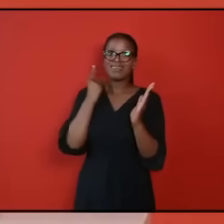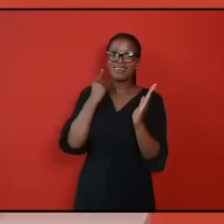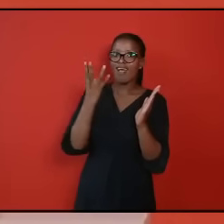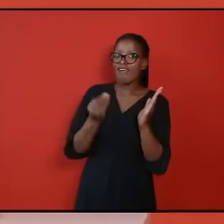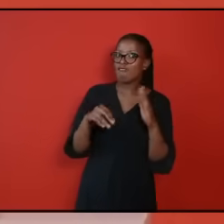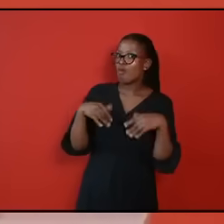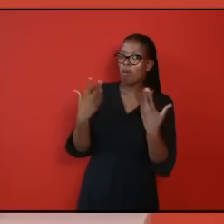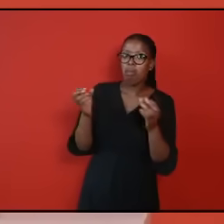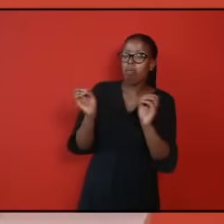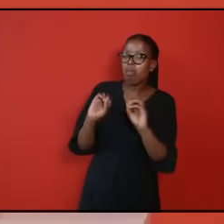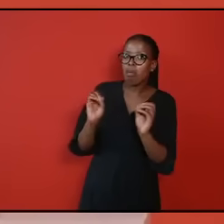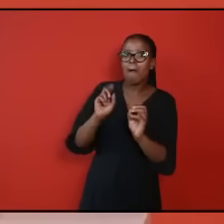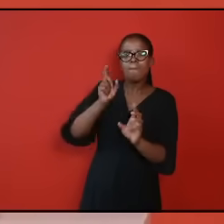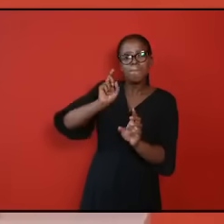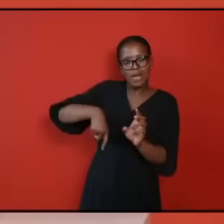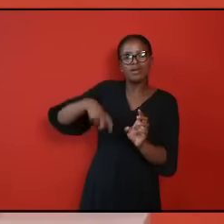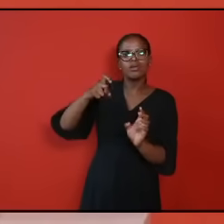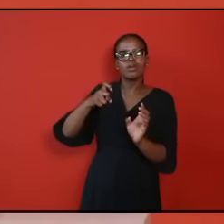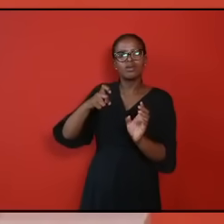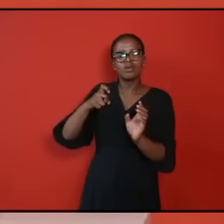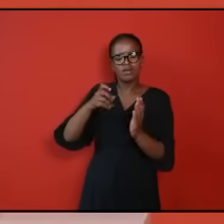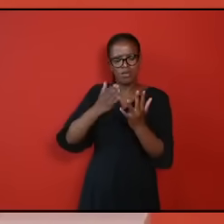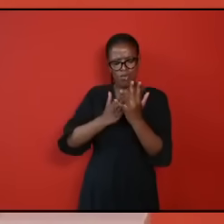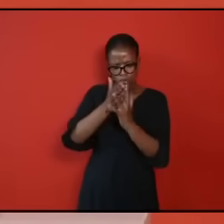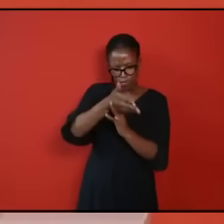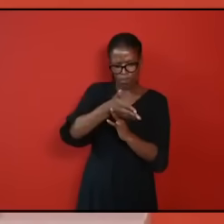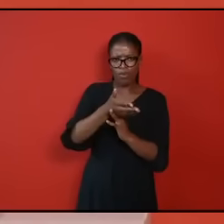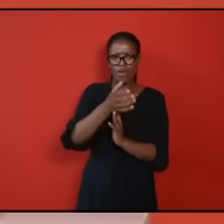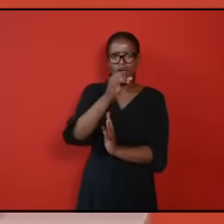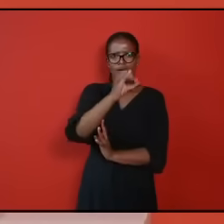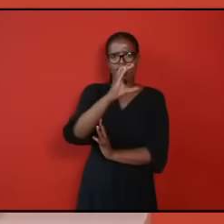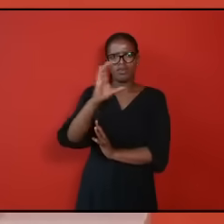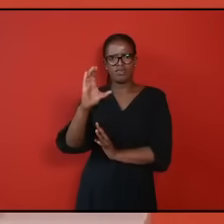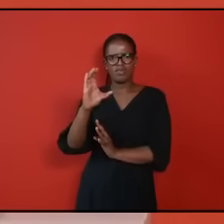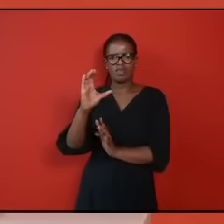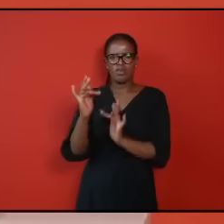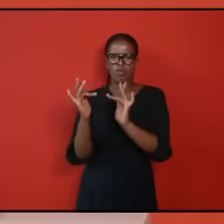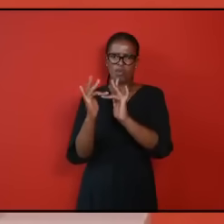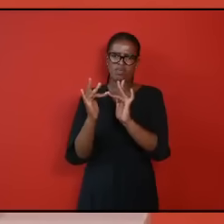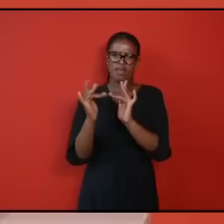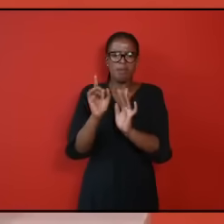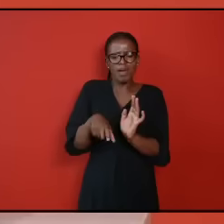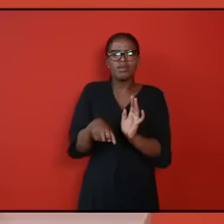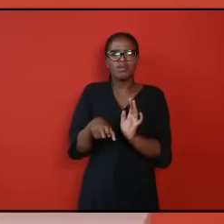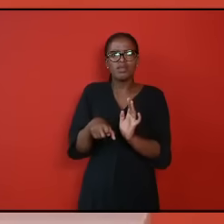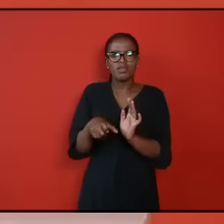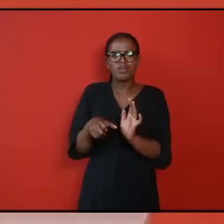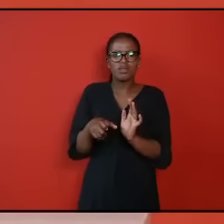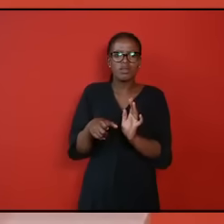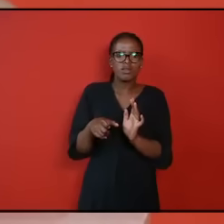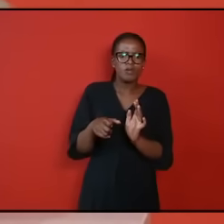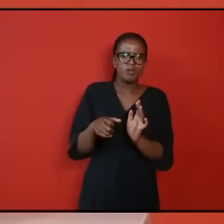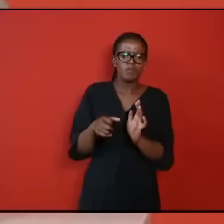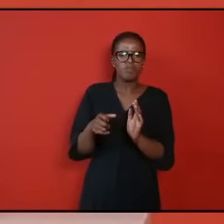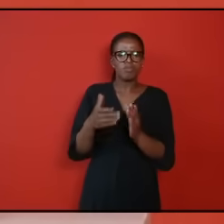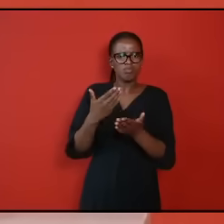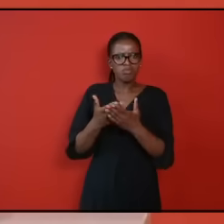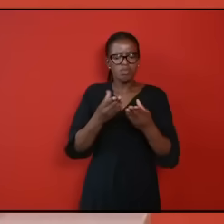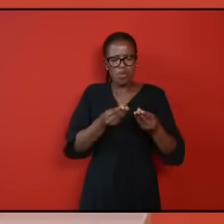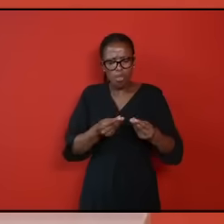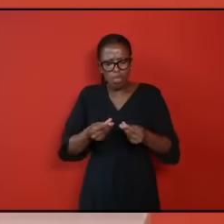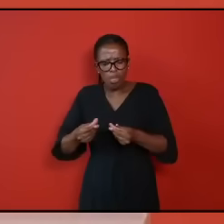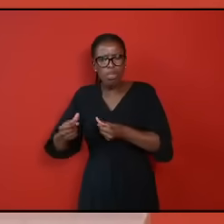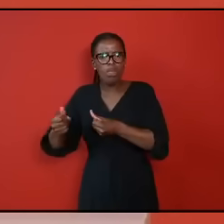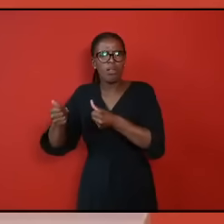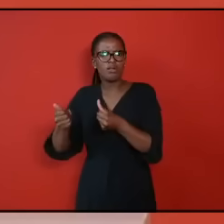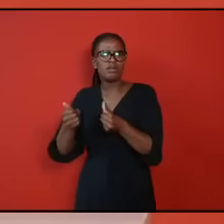data, I must be able to access the IEC website. Make things smooth and